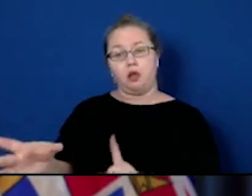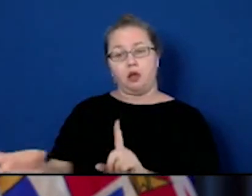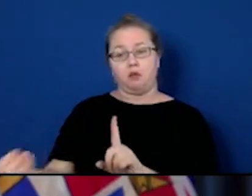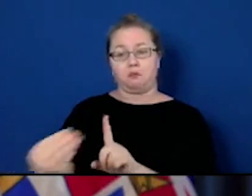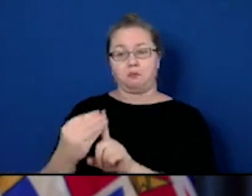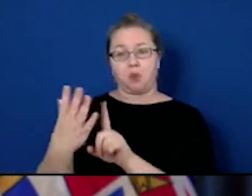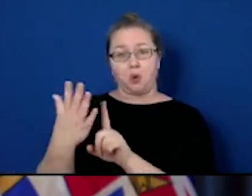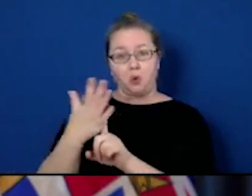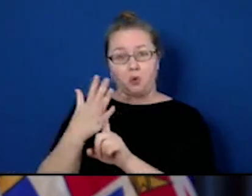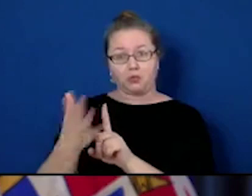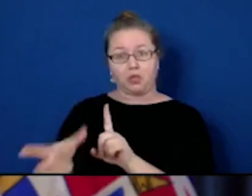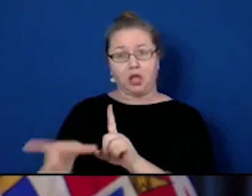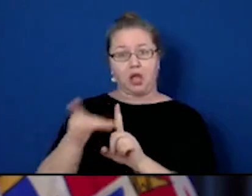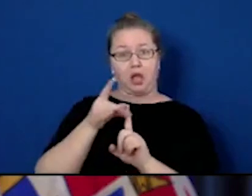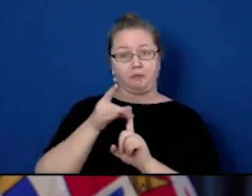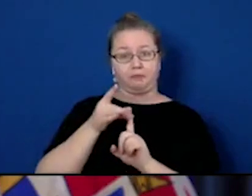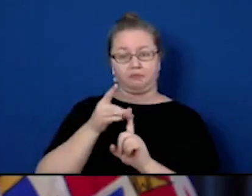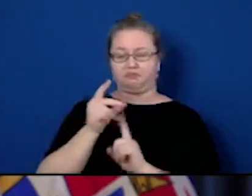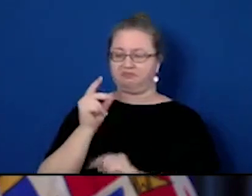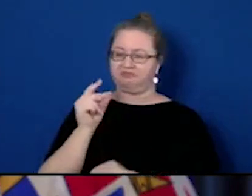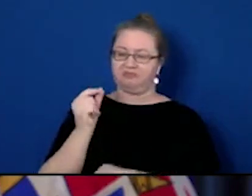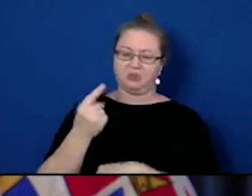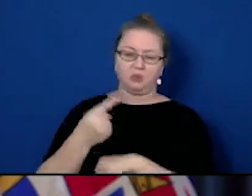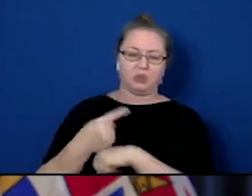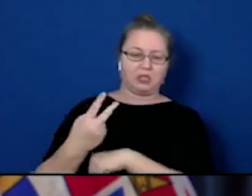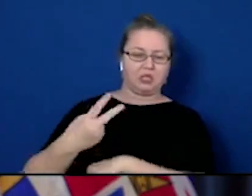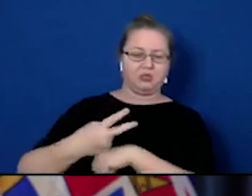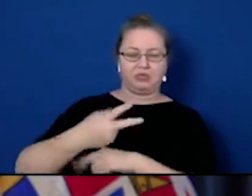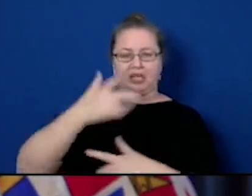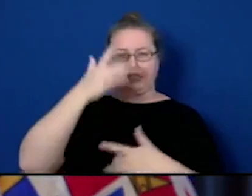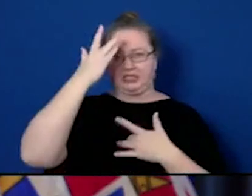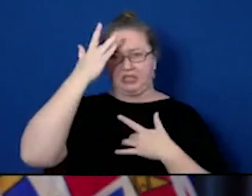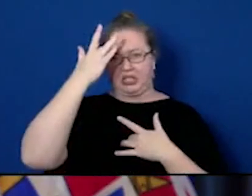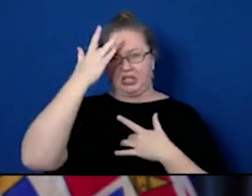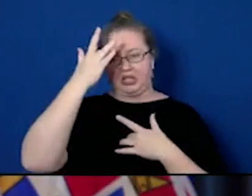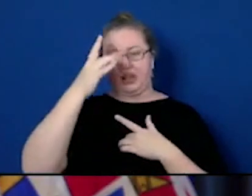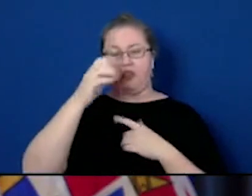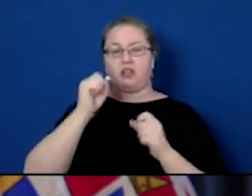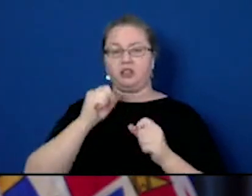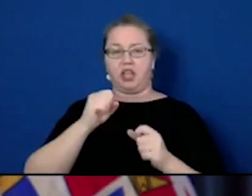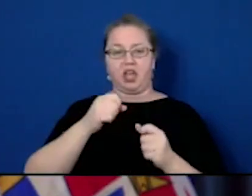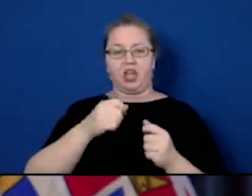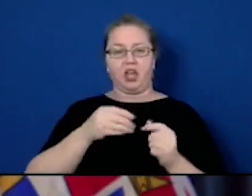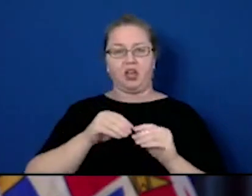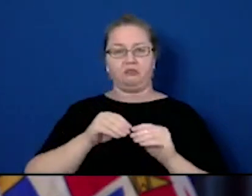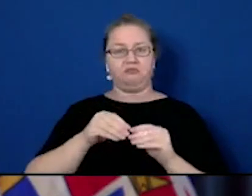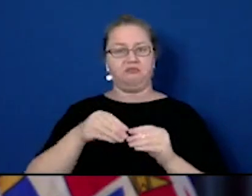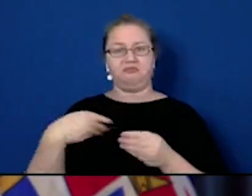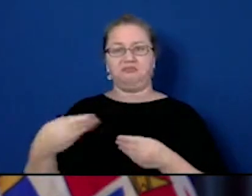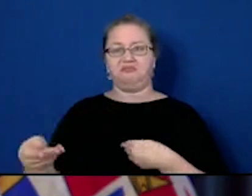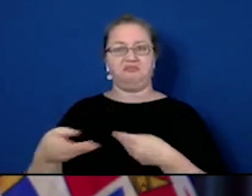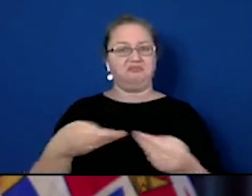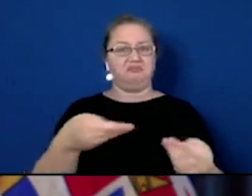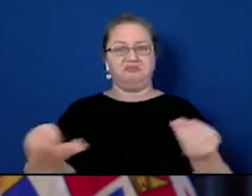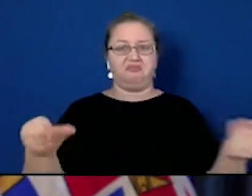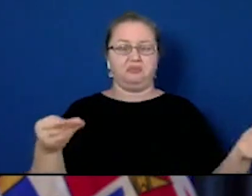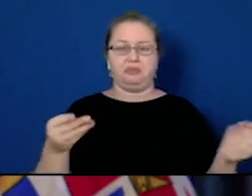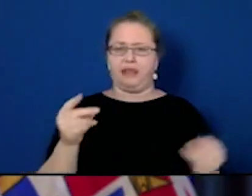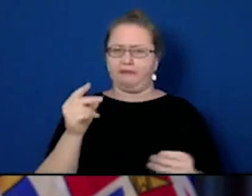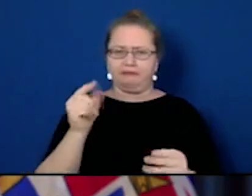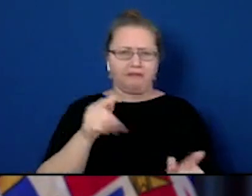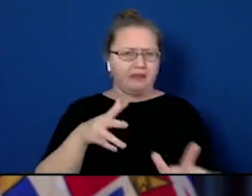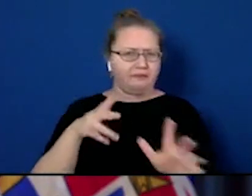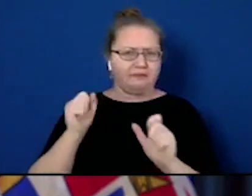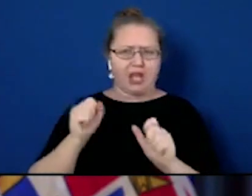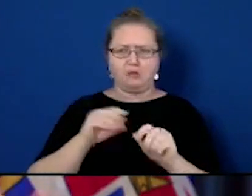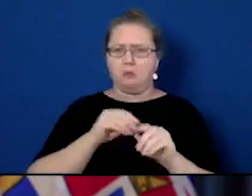1 to 3 days of being exposed, and we can be infectious to others in that period of time. So it moves through populations